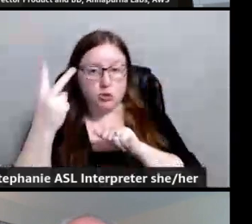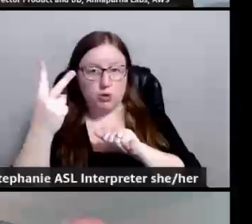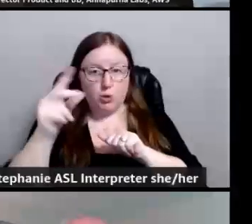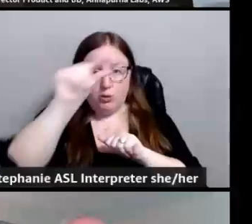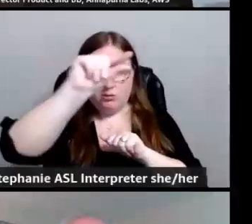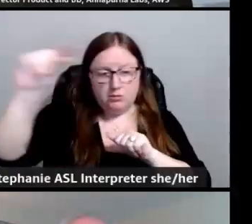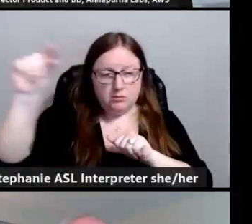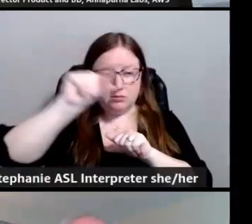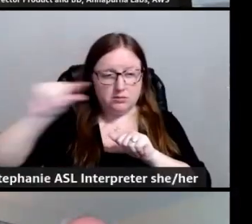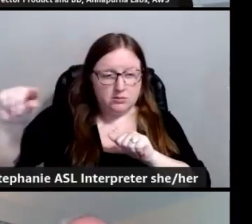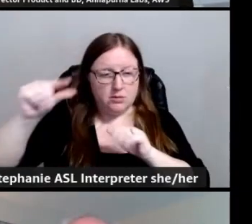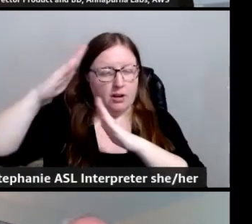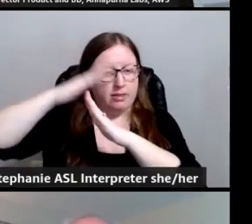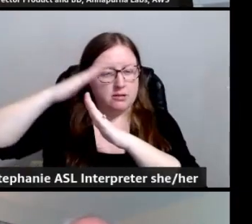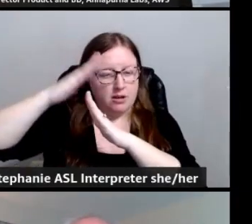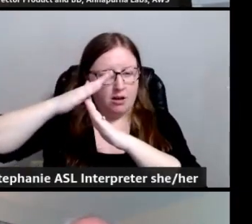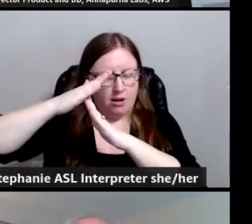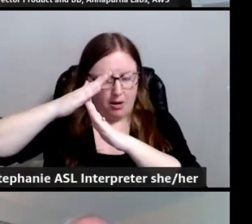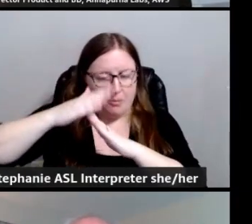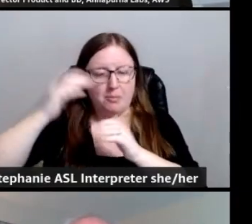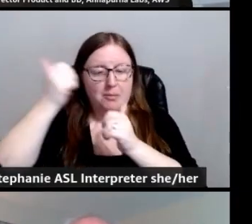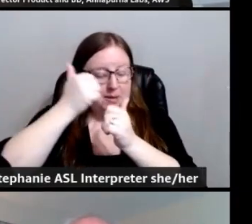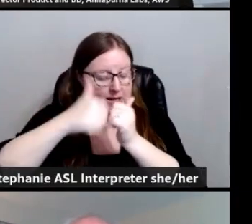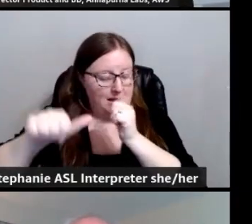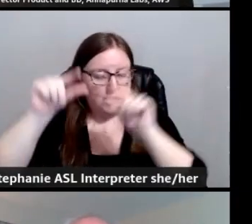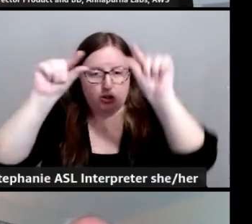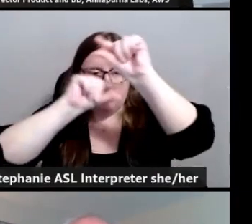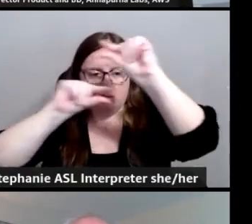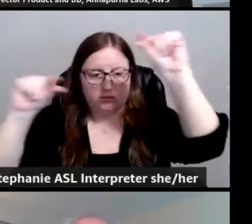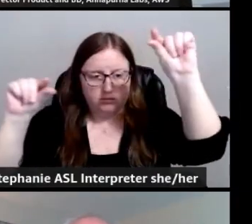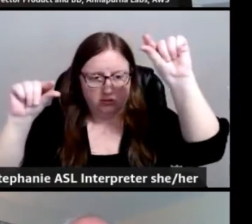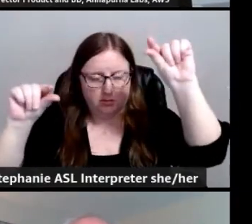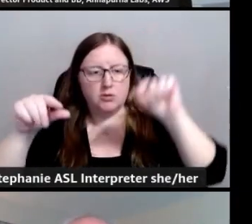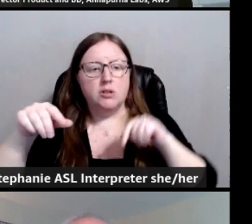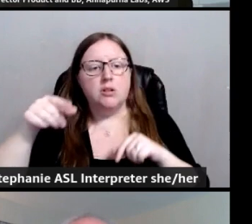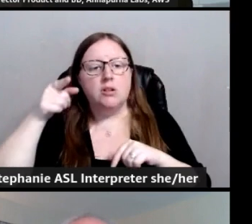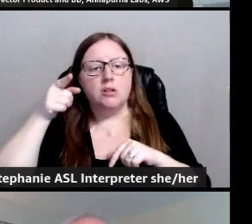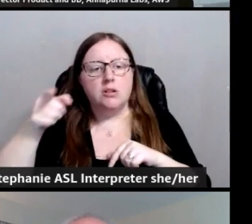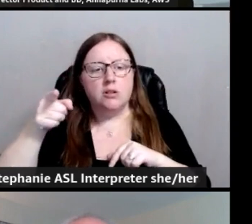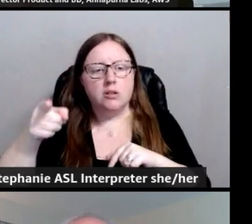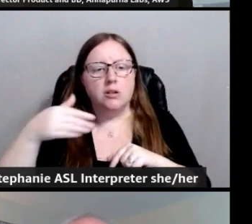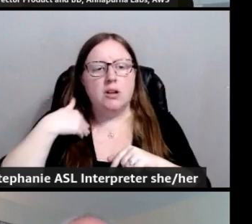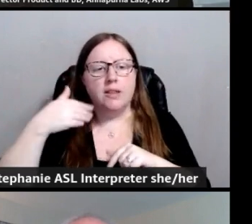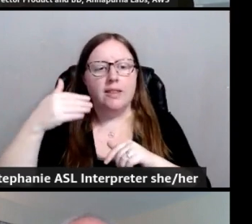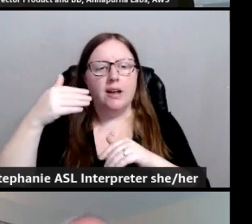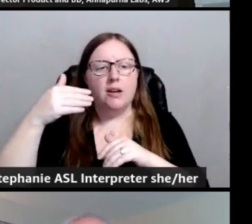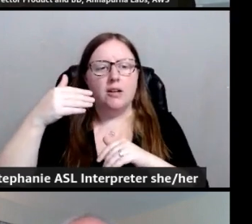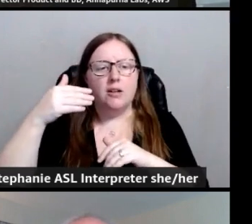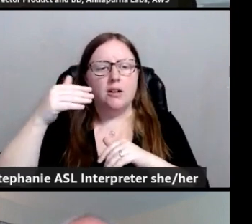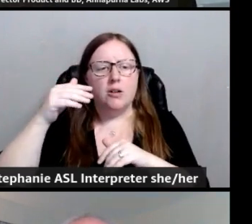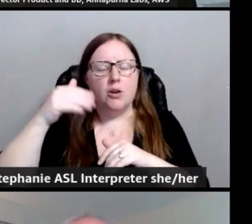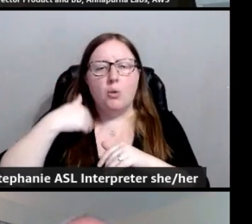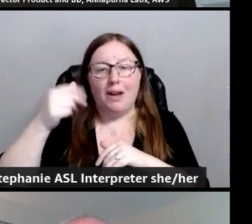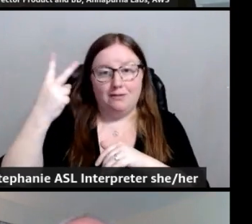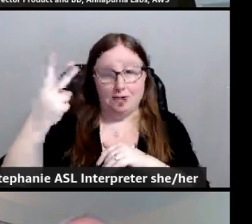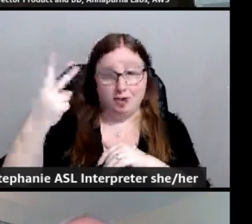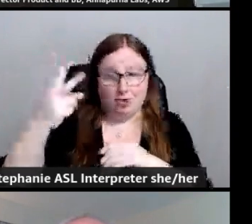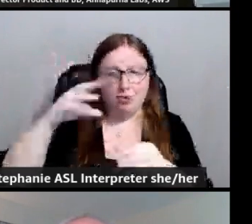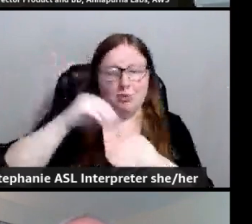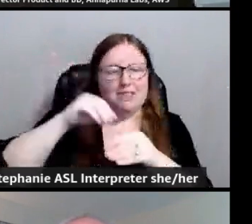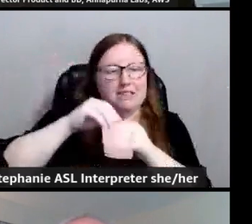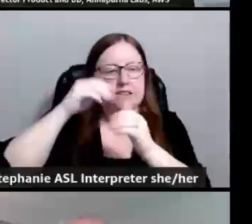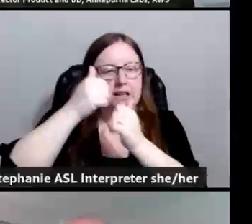top. Each one of them is a processor we call neuron core. We have two of them inside